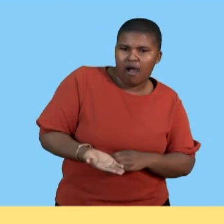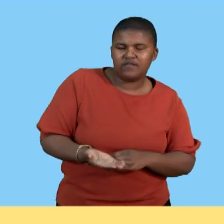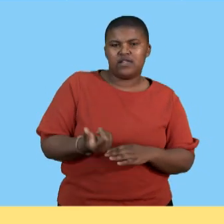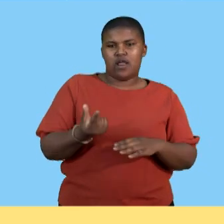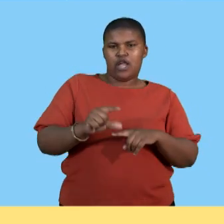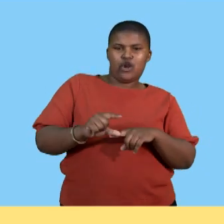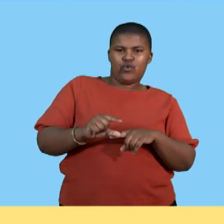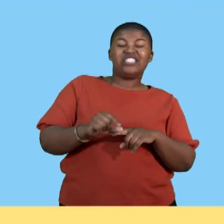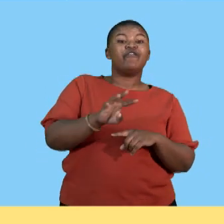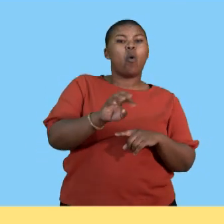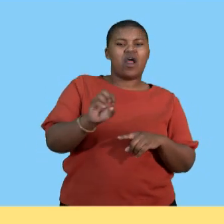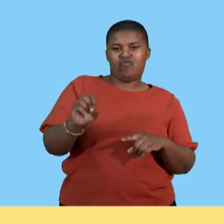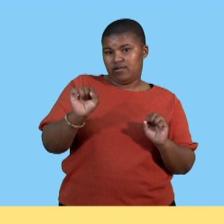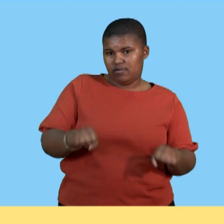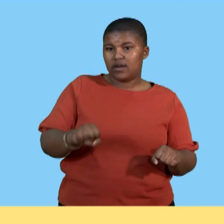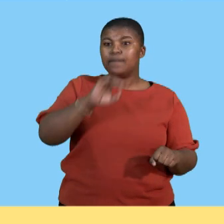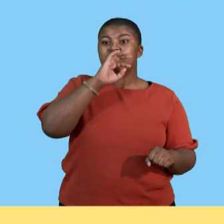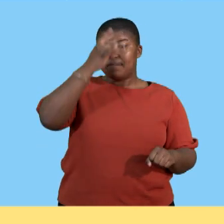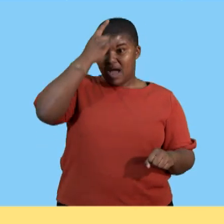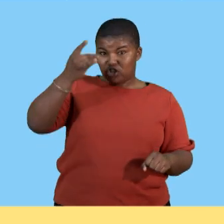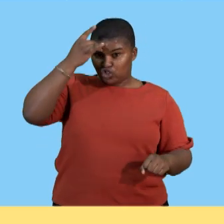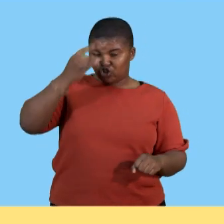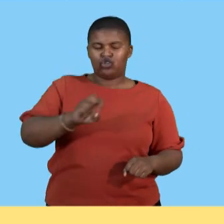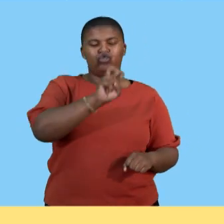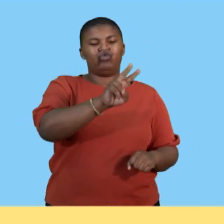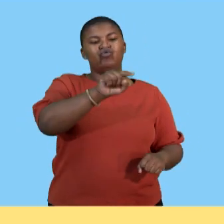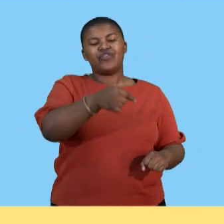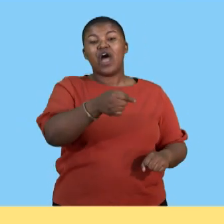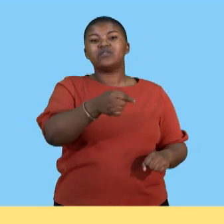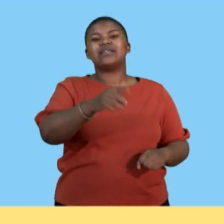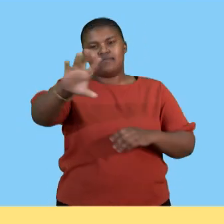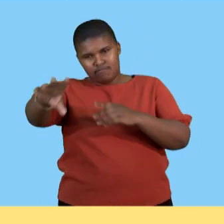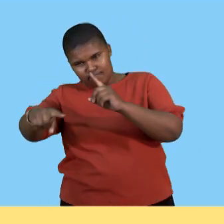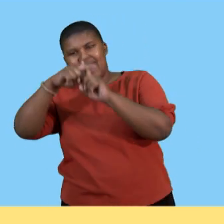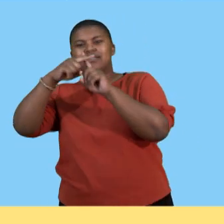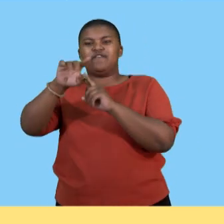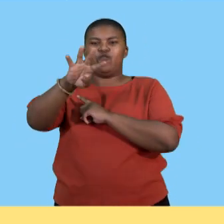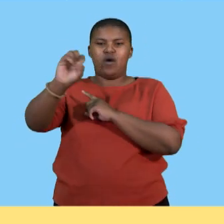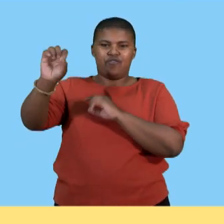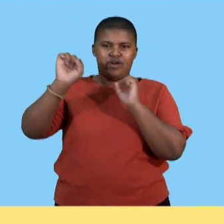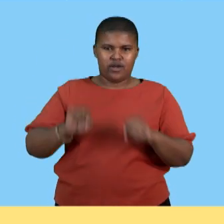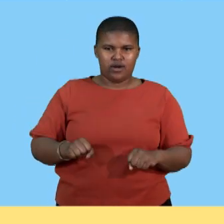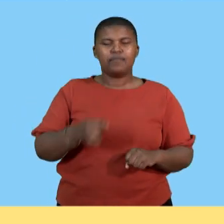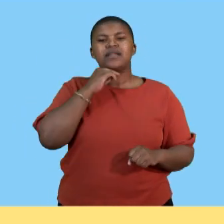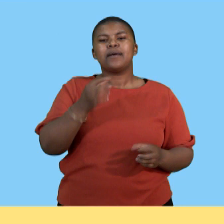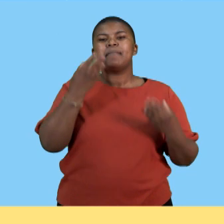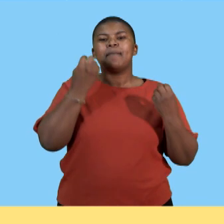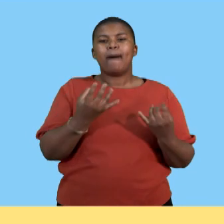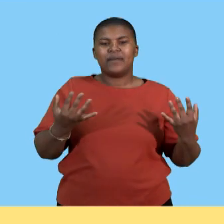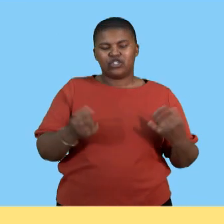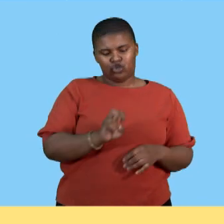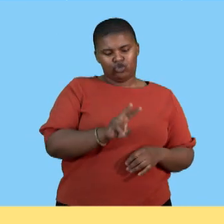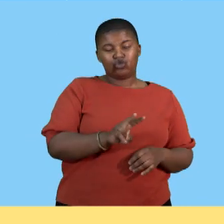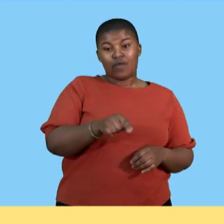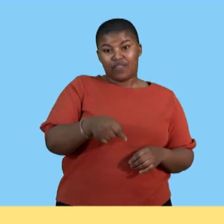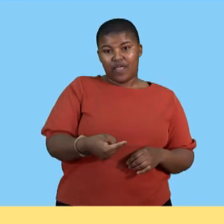an increase of 400. So in March, it is 2,000 plus the increase of 400. That then gives you